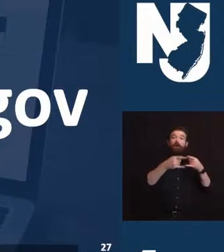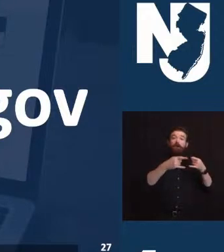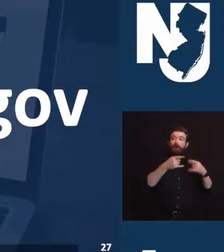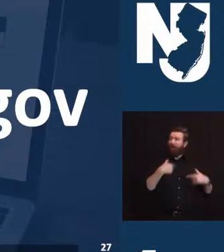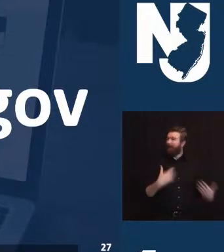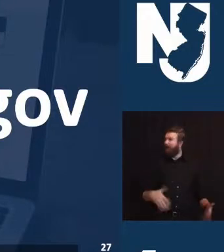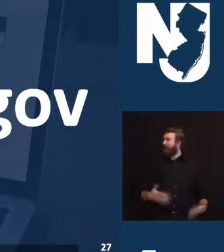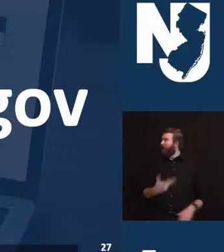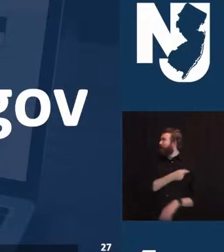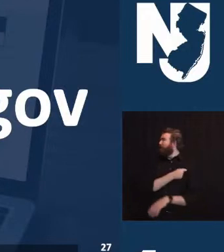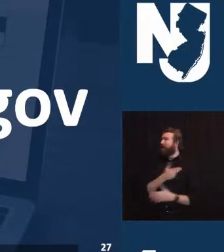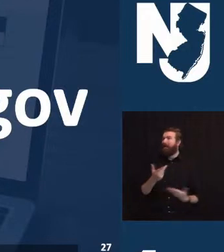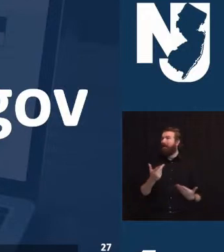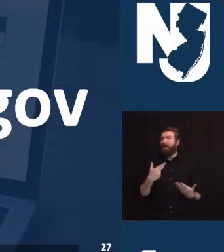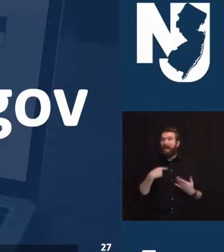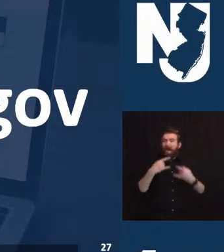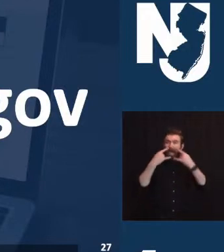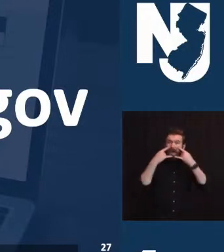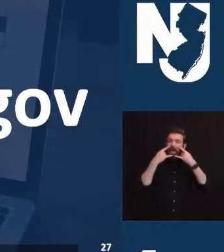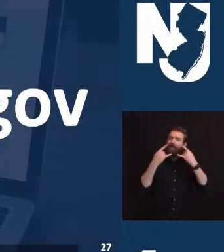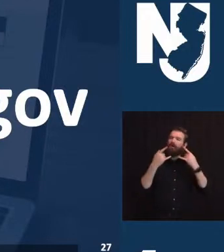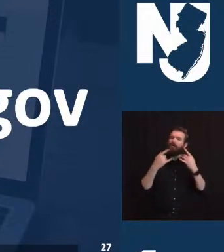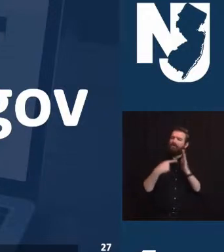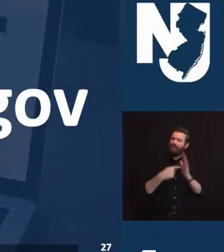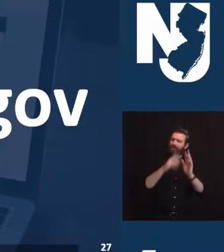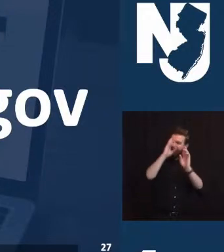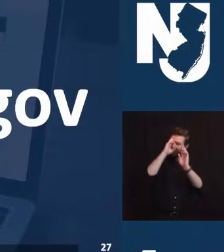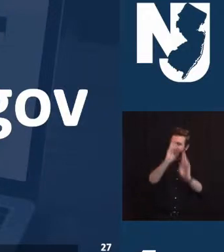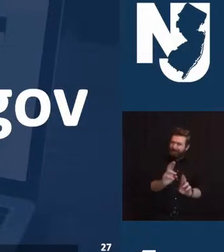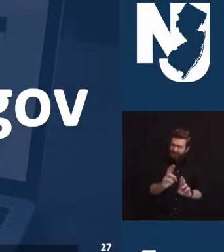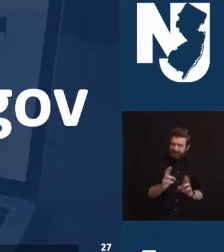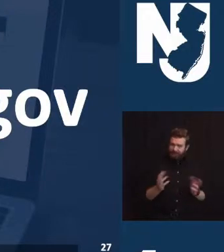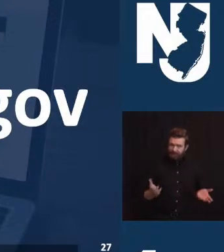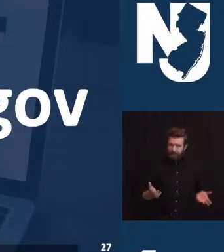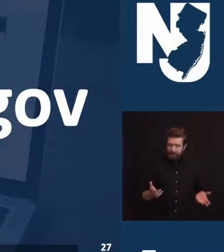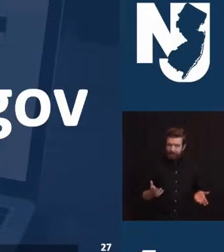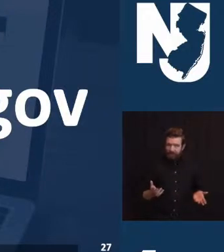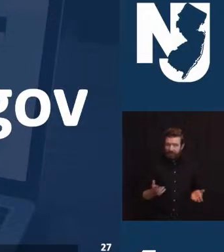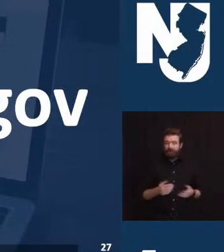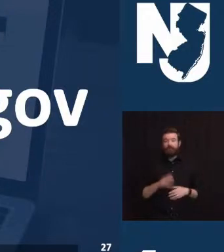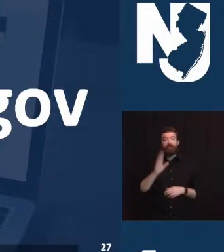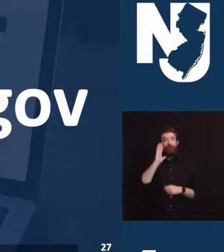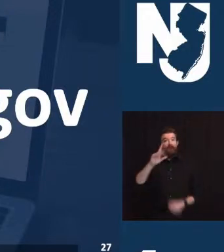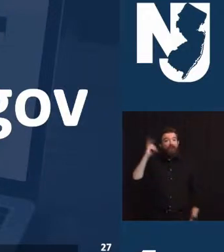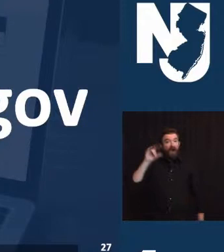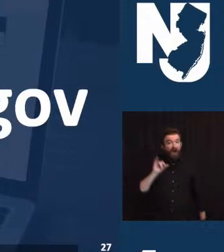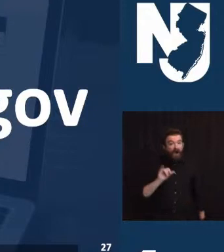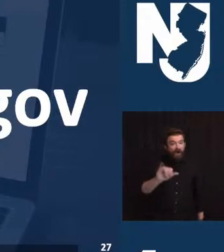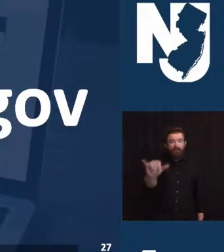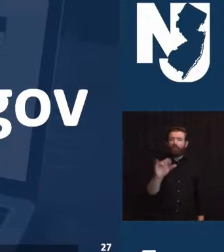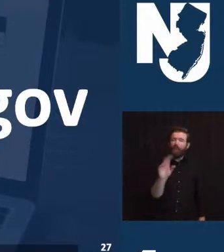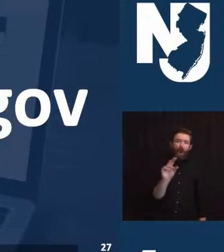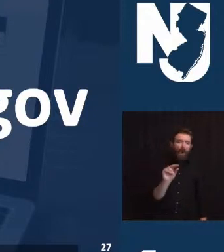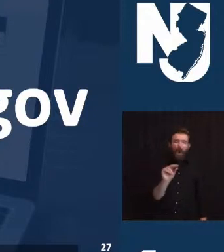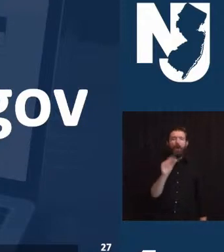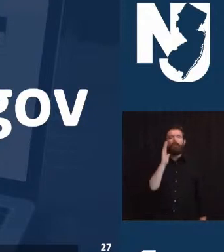fellow New Jerseyans. Again, not forever and always, but a little bit longer. Together, folks, we will finish this